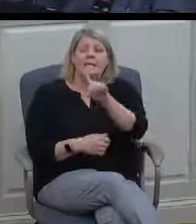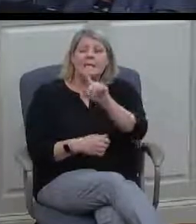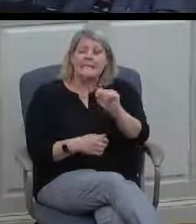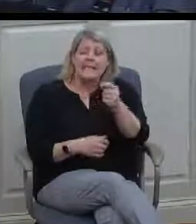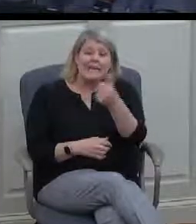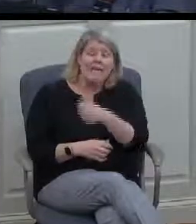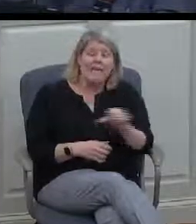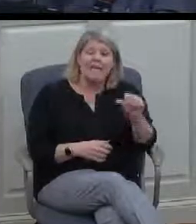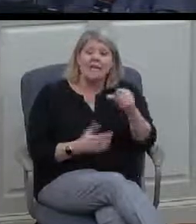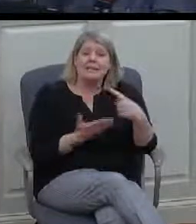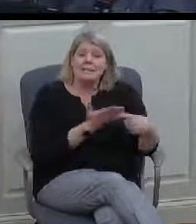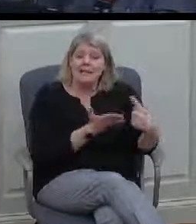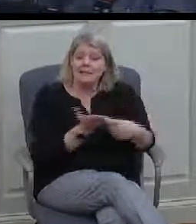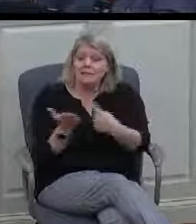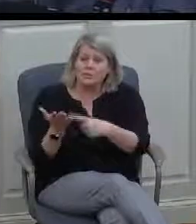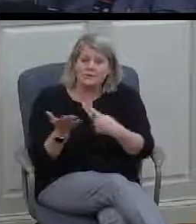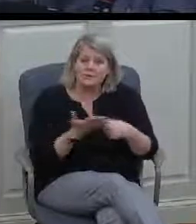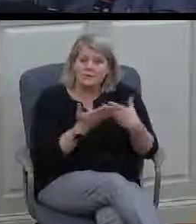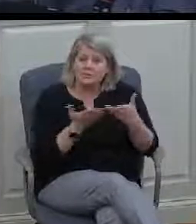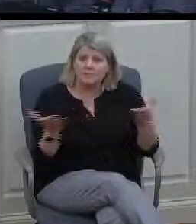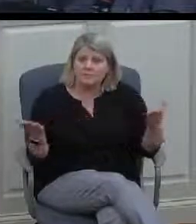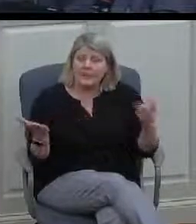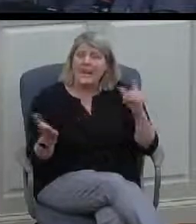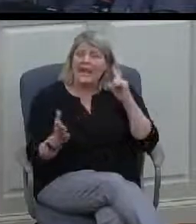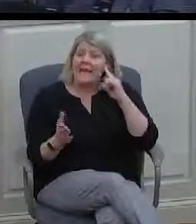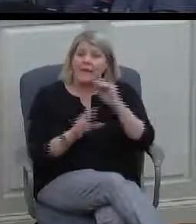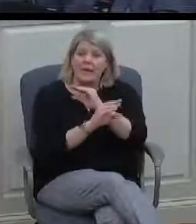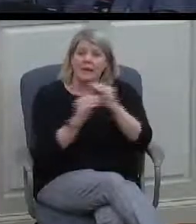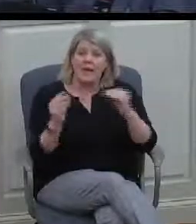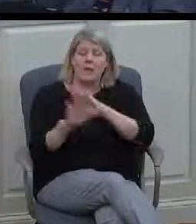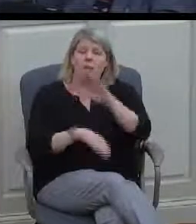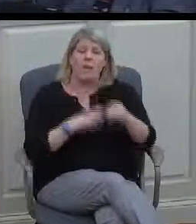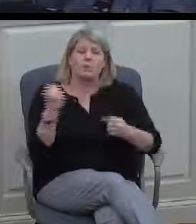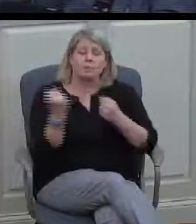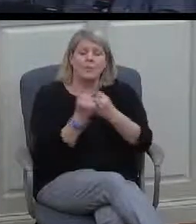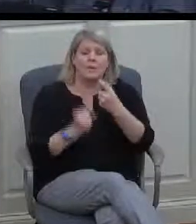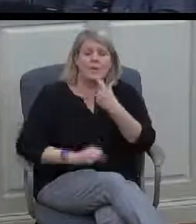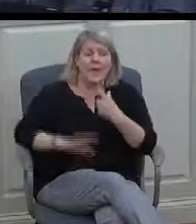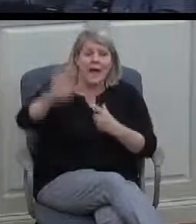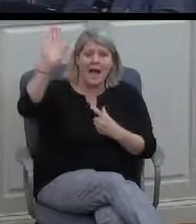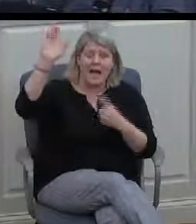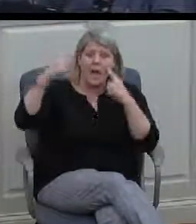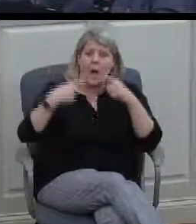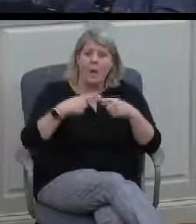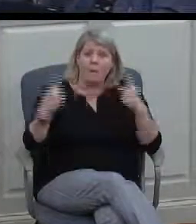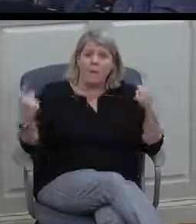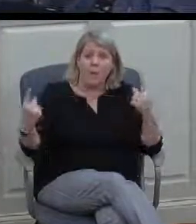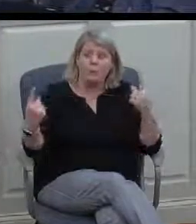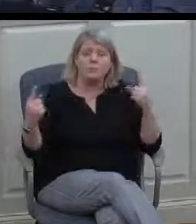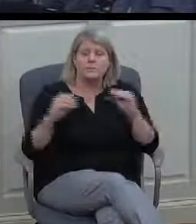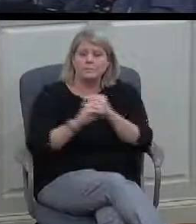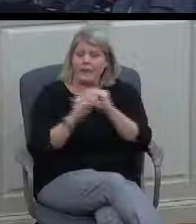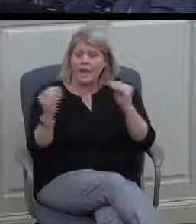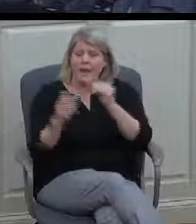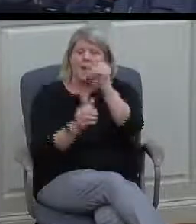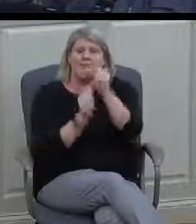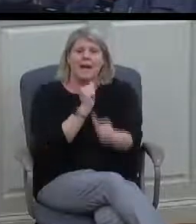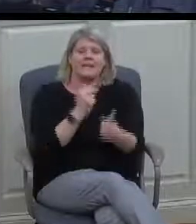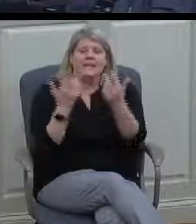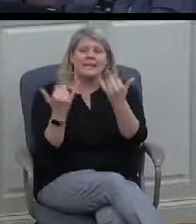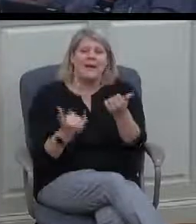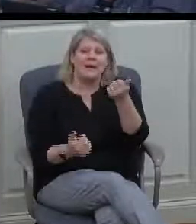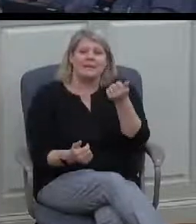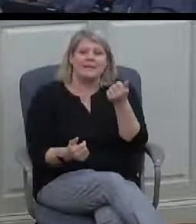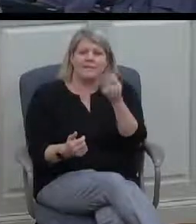about that? Seeing none, all in favor, say aye. Aye. Opposed, like sign, motion carries. Item 17